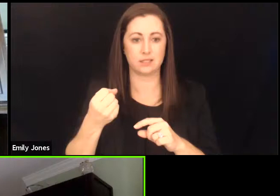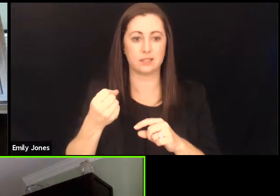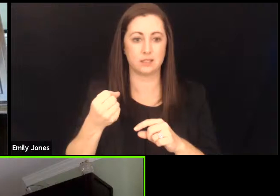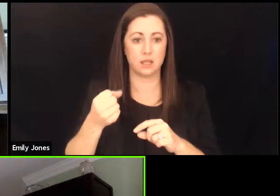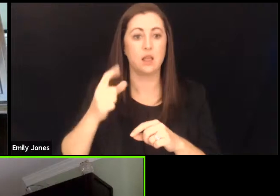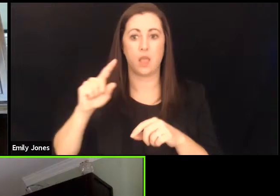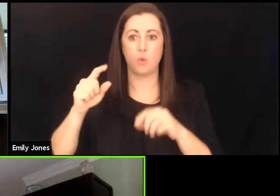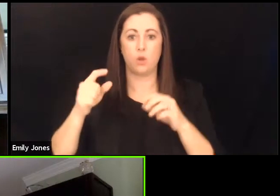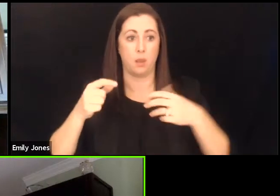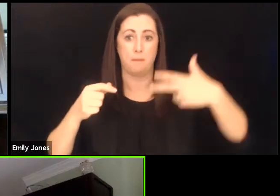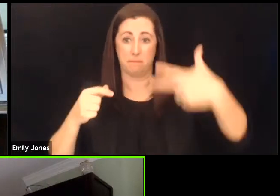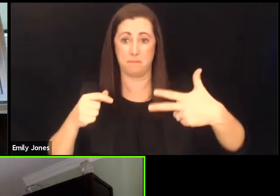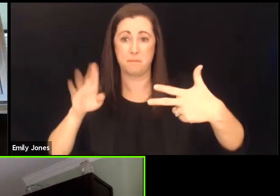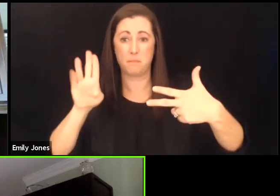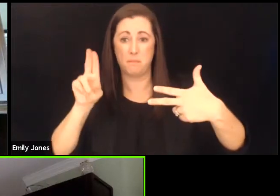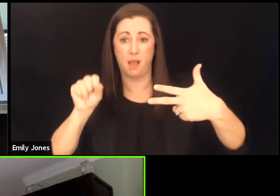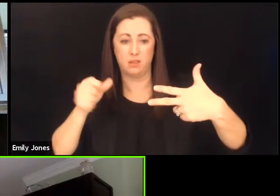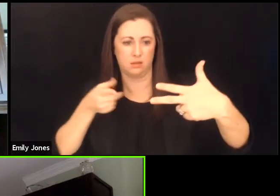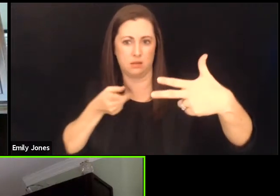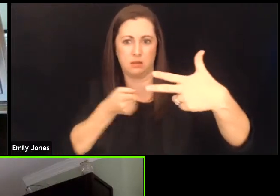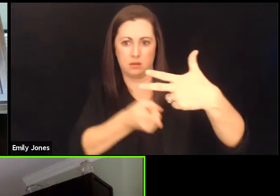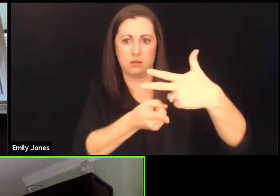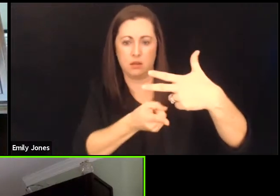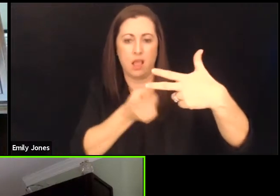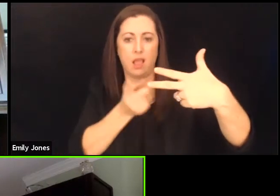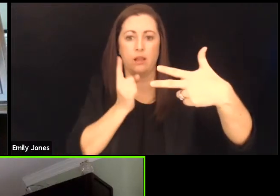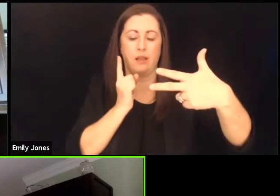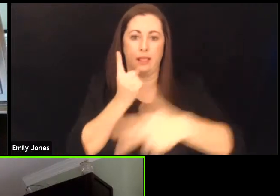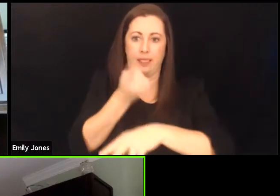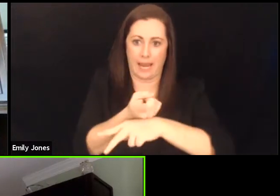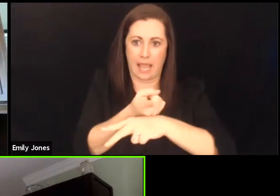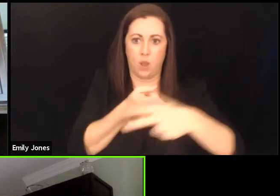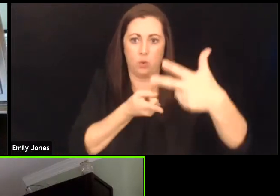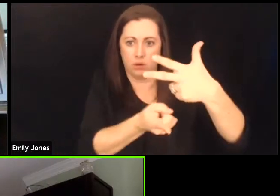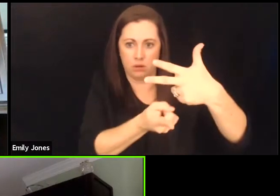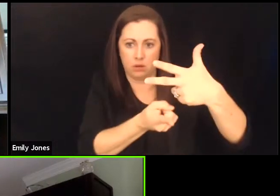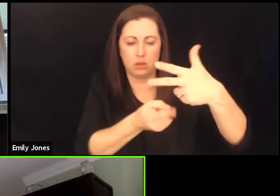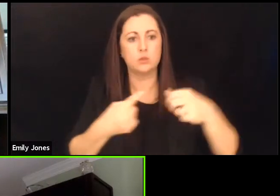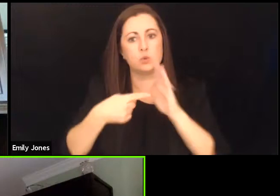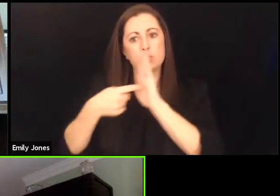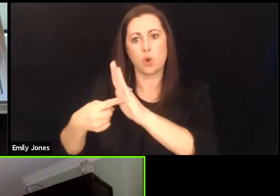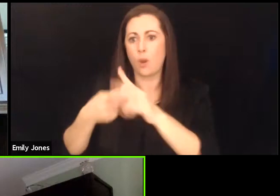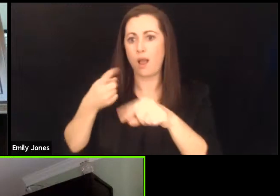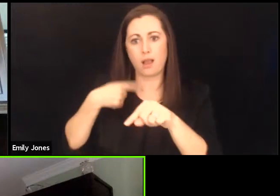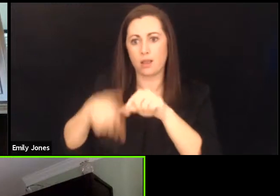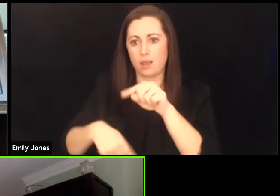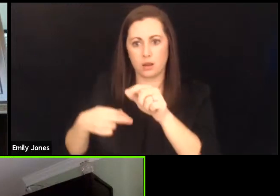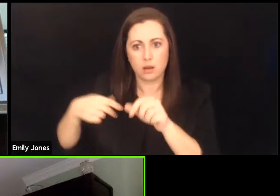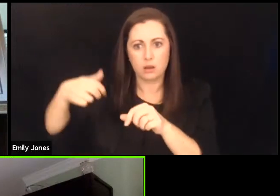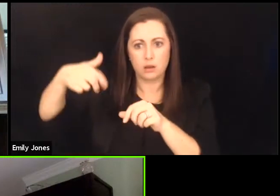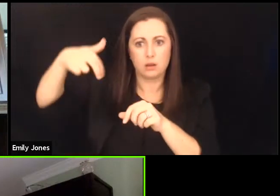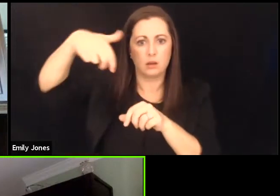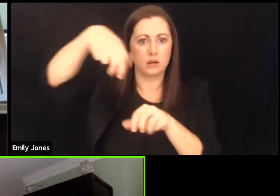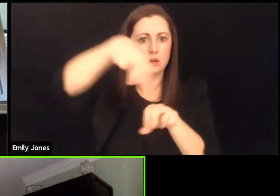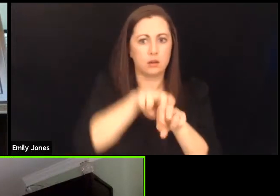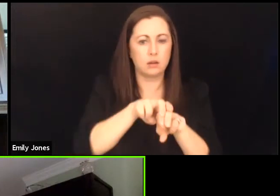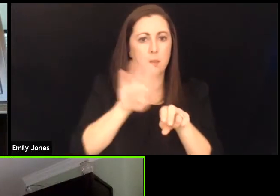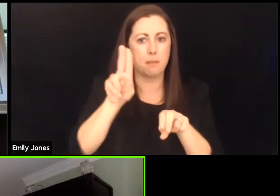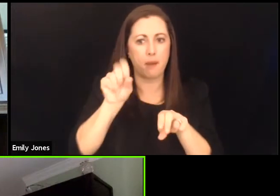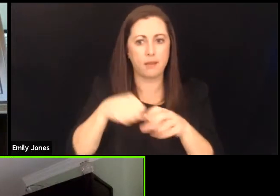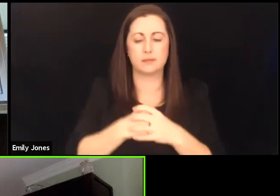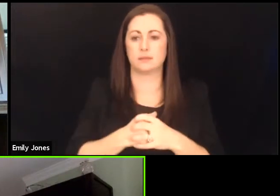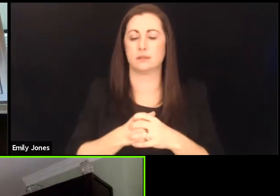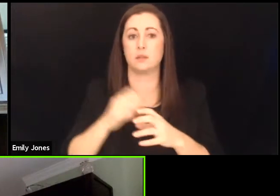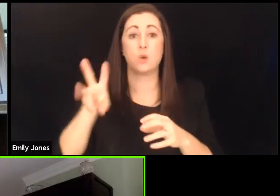Greyhound buses to show that they couldn't even get on the bus. Yep. We had demonstrations in Washington, D.C. One